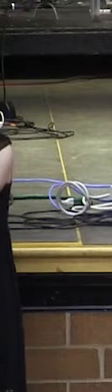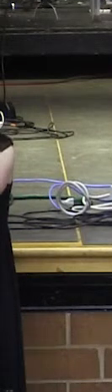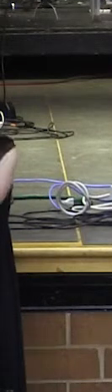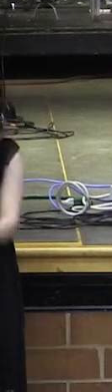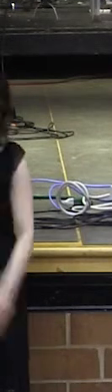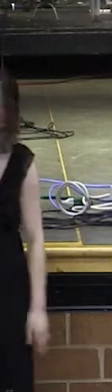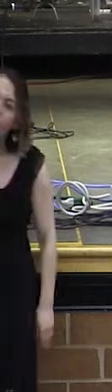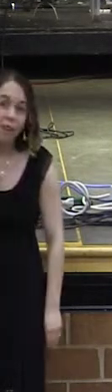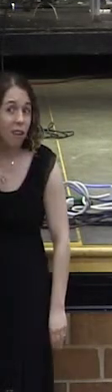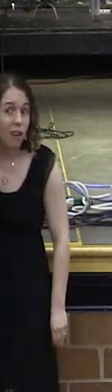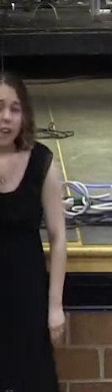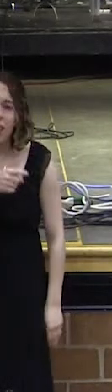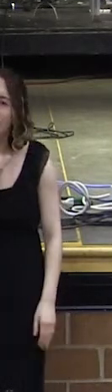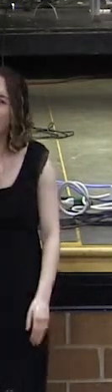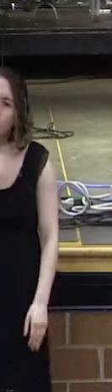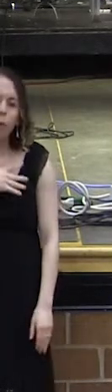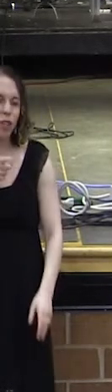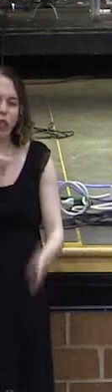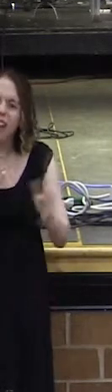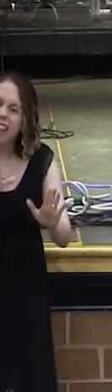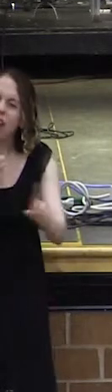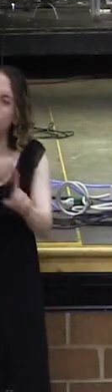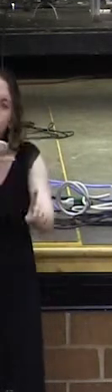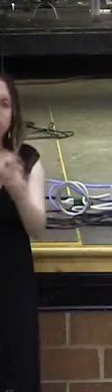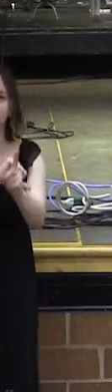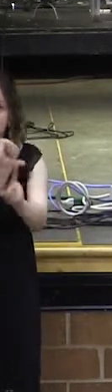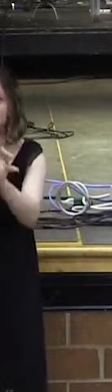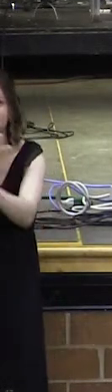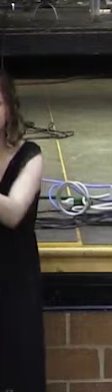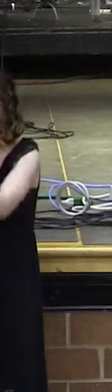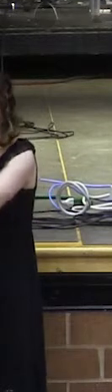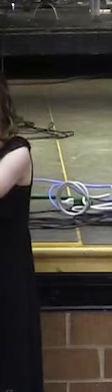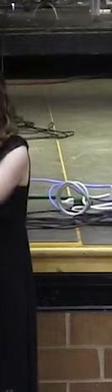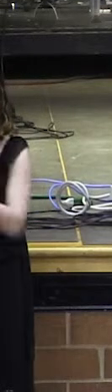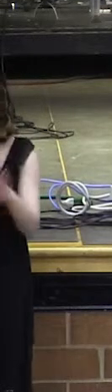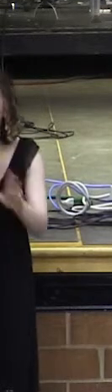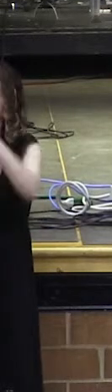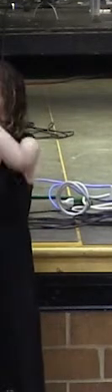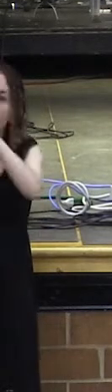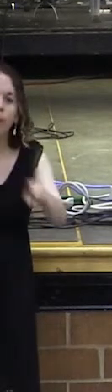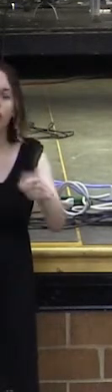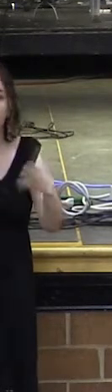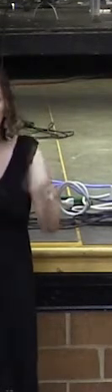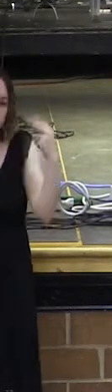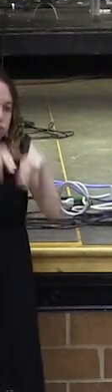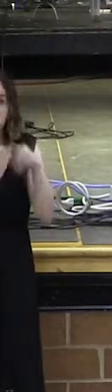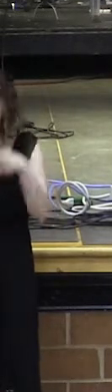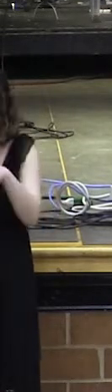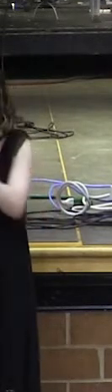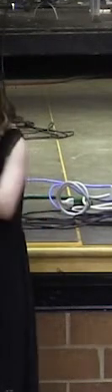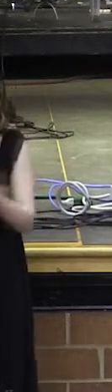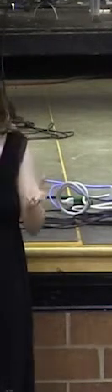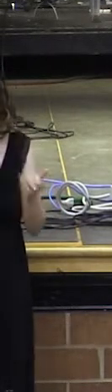reading Romans um the latter part of Romans I've been reading these chapters over and there this verse a number of verses just jumped out at me and it sort of fits